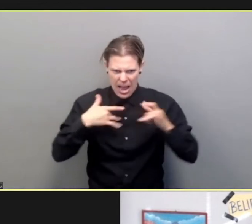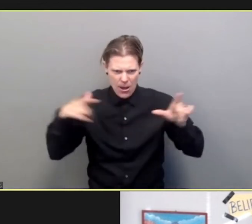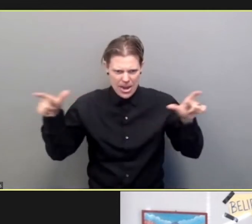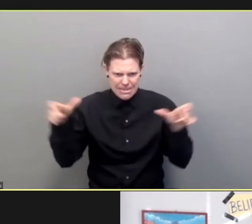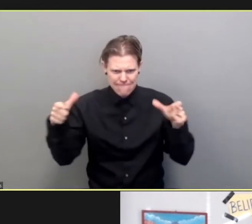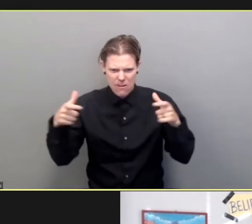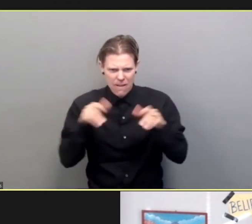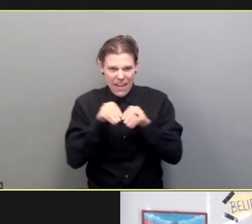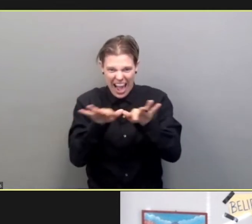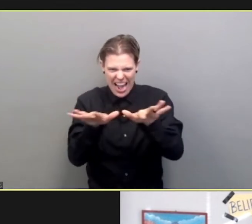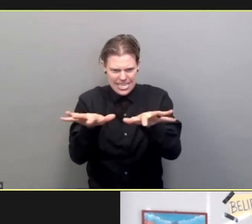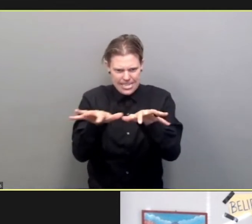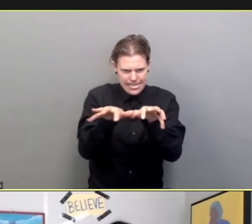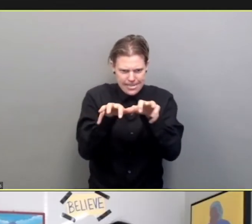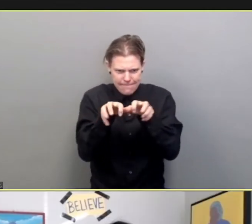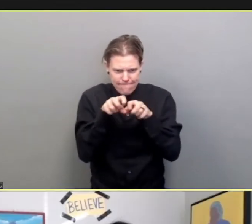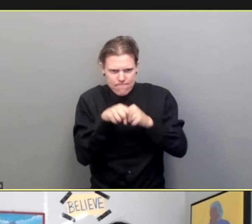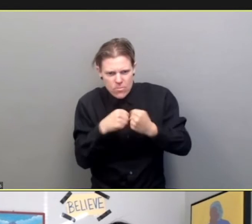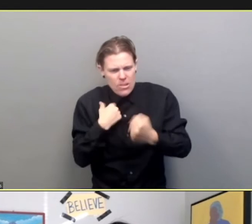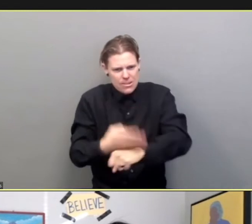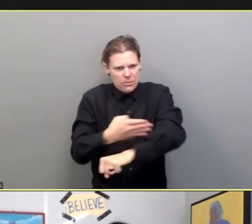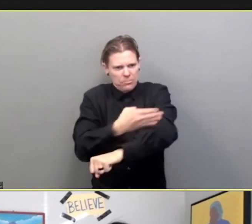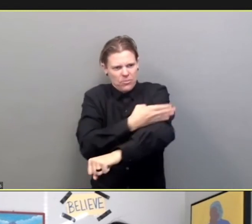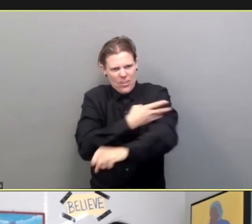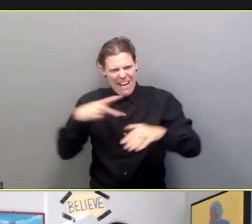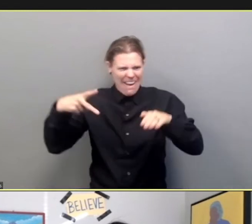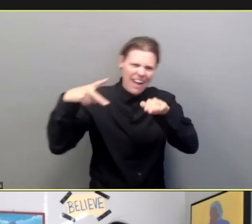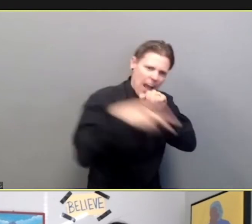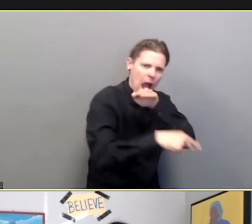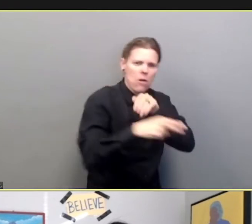Thanks. You.